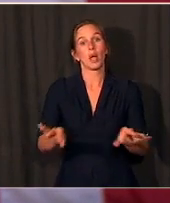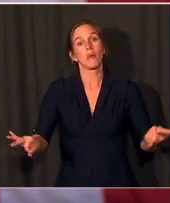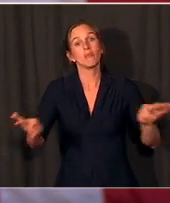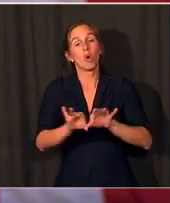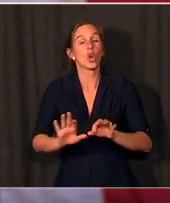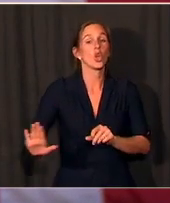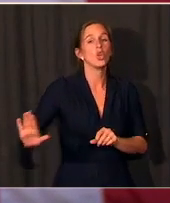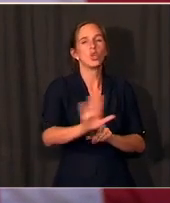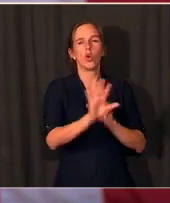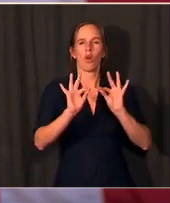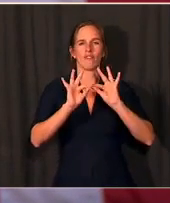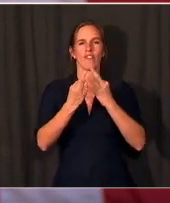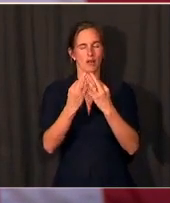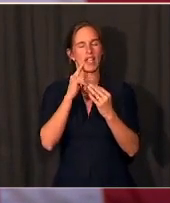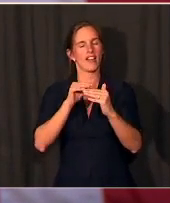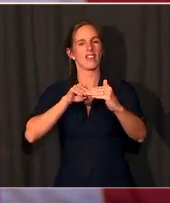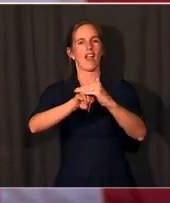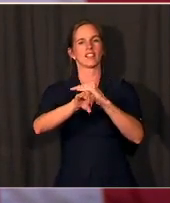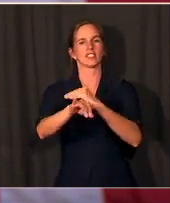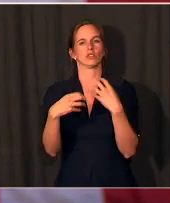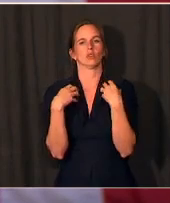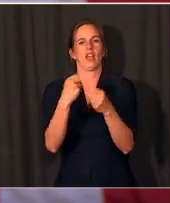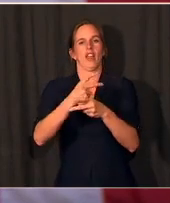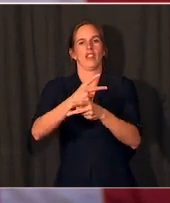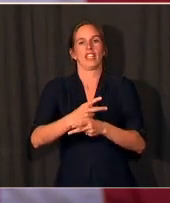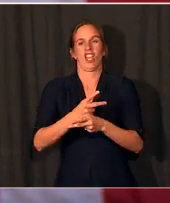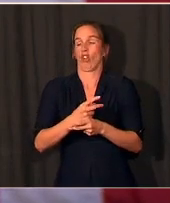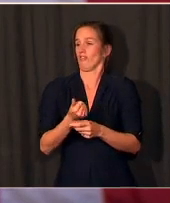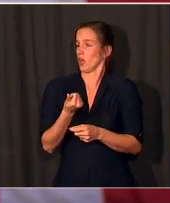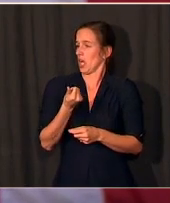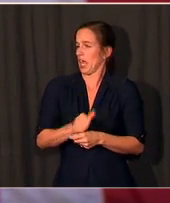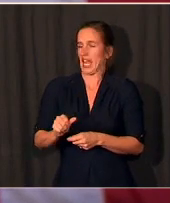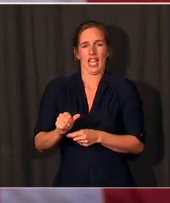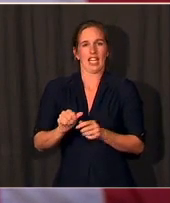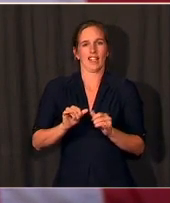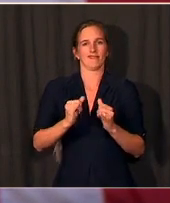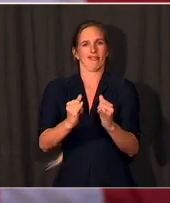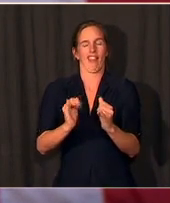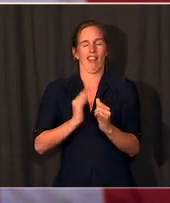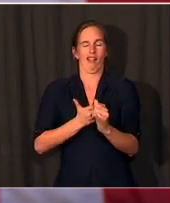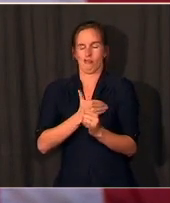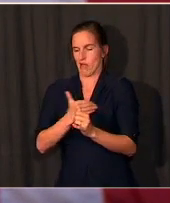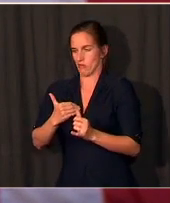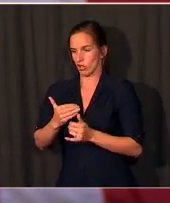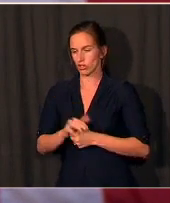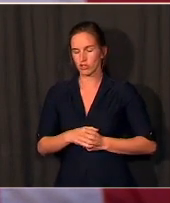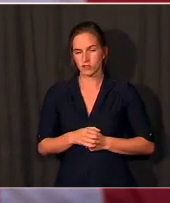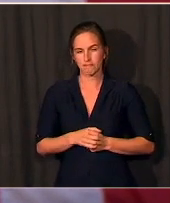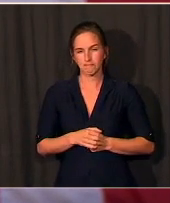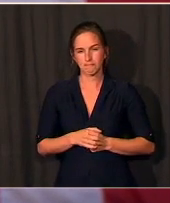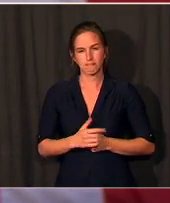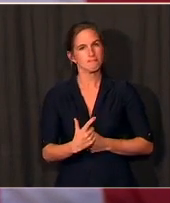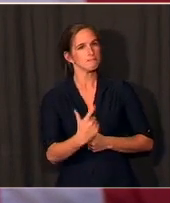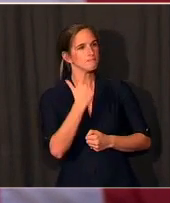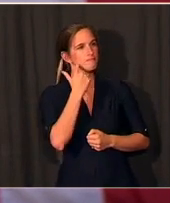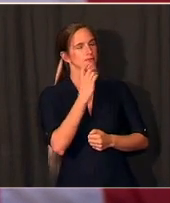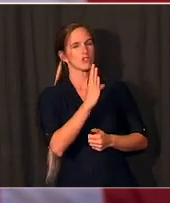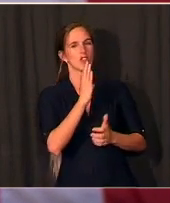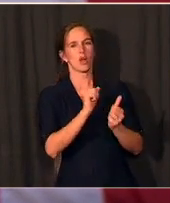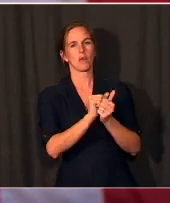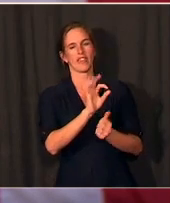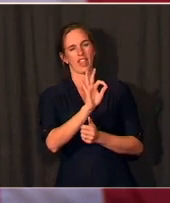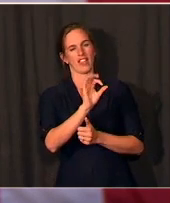level of health care that we'd want any one of our members of our family to have. I spoke to FEMA today, and as we heard reported at our